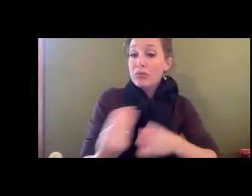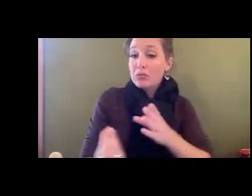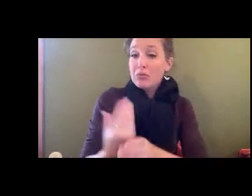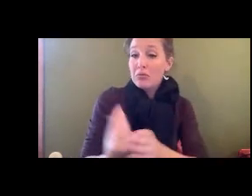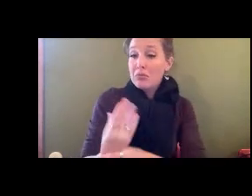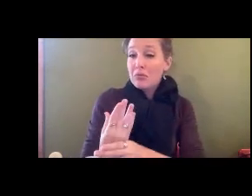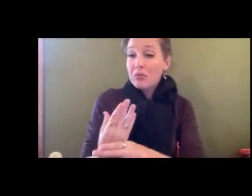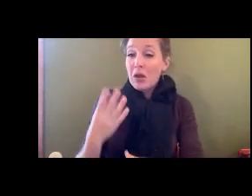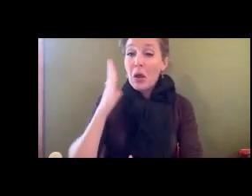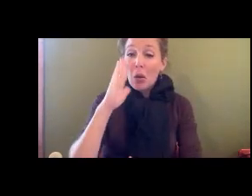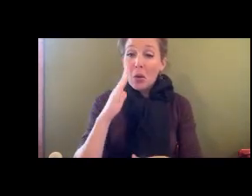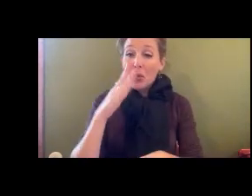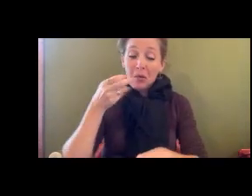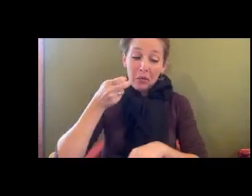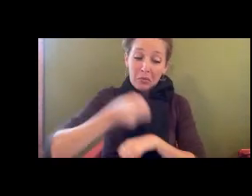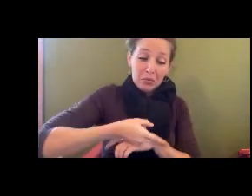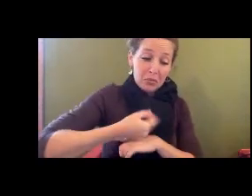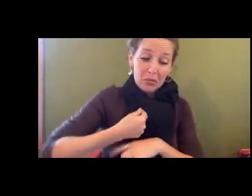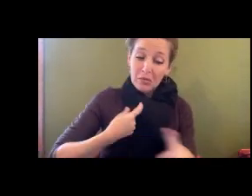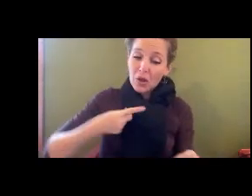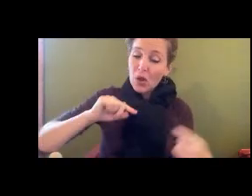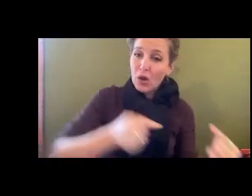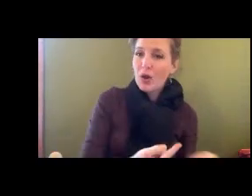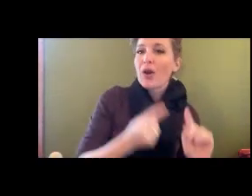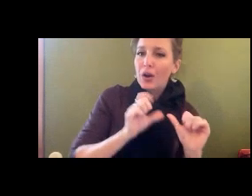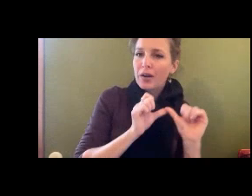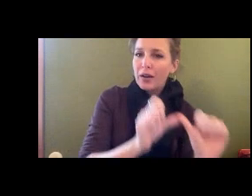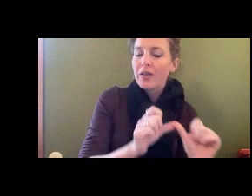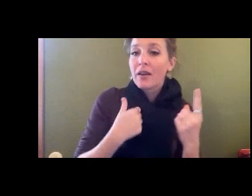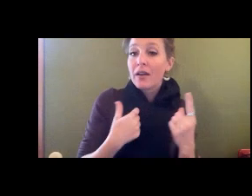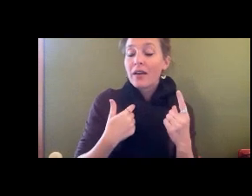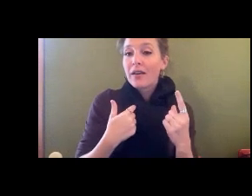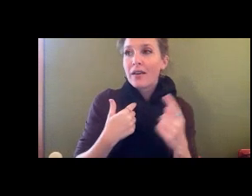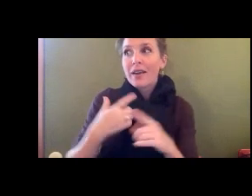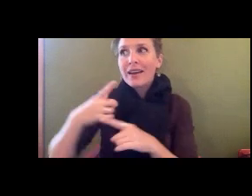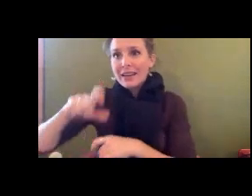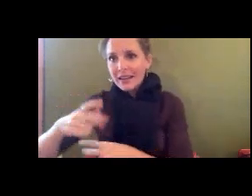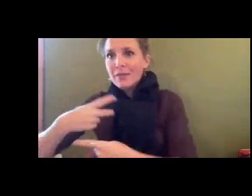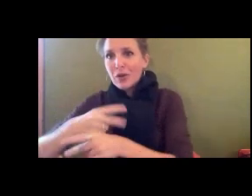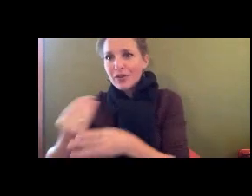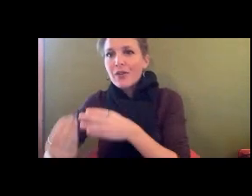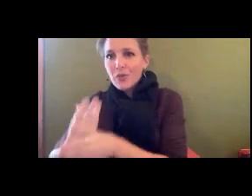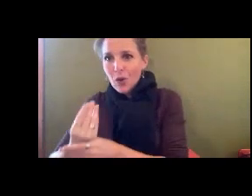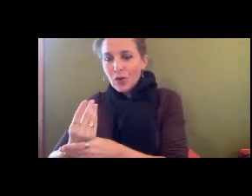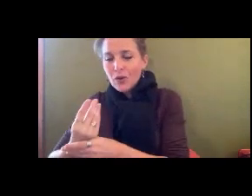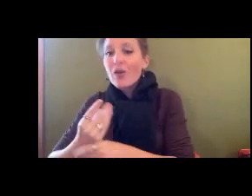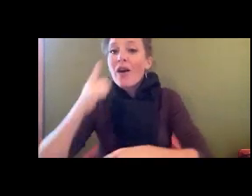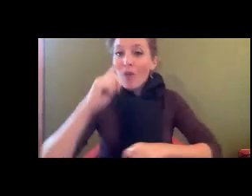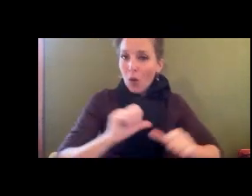fact, it would be hard to achieve sustainable agriculture without productivity growth.